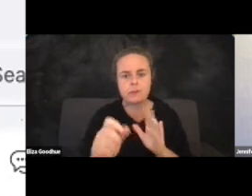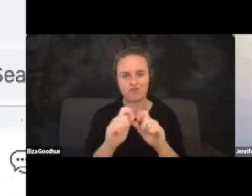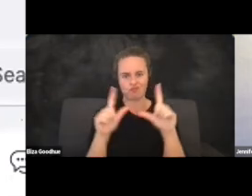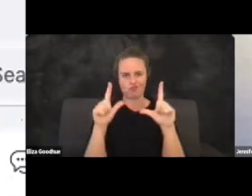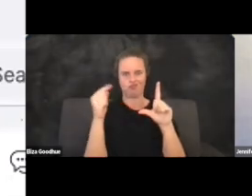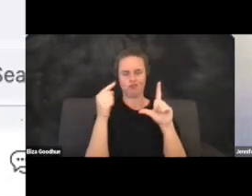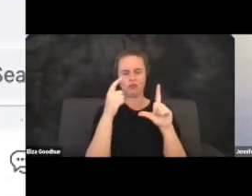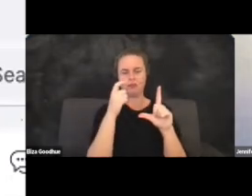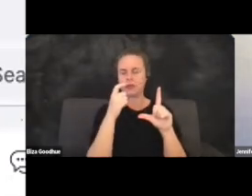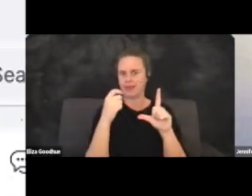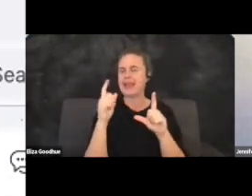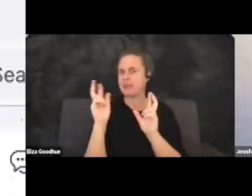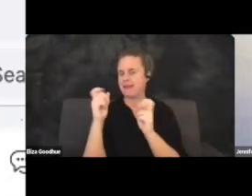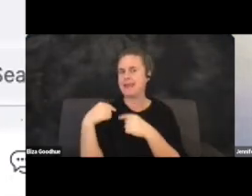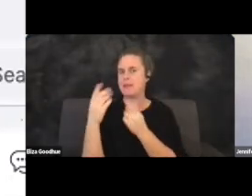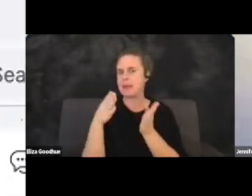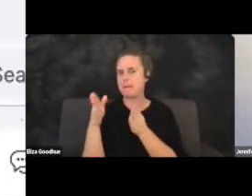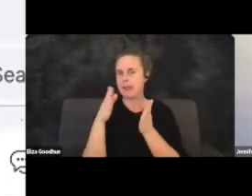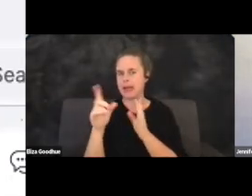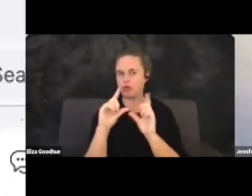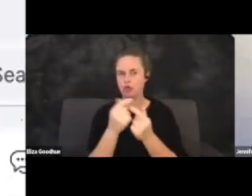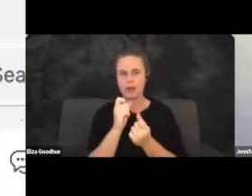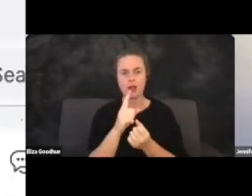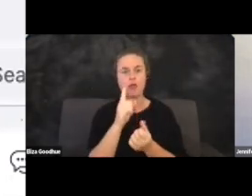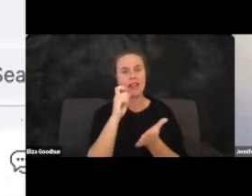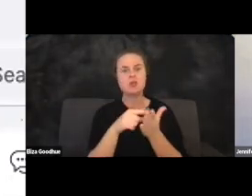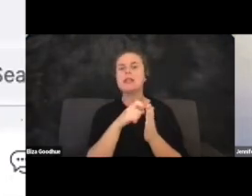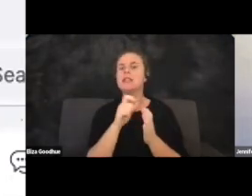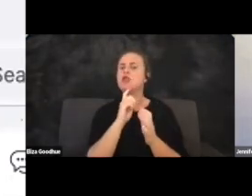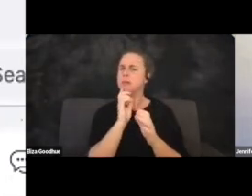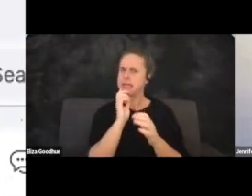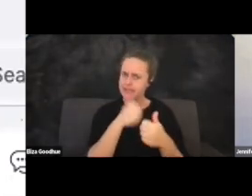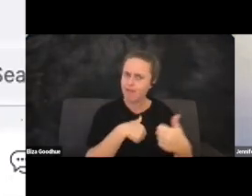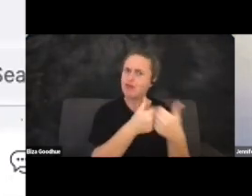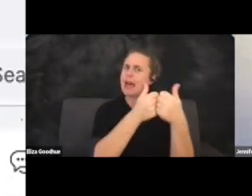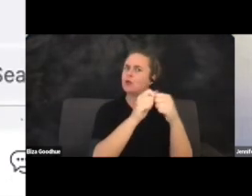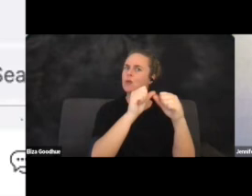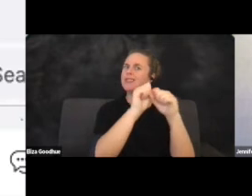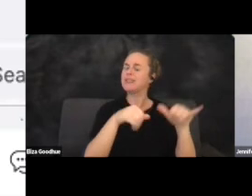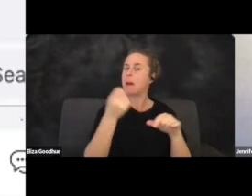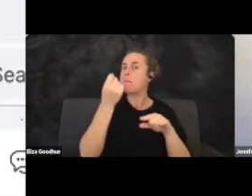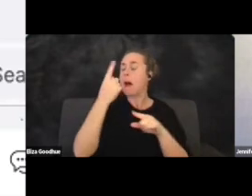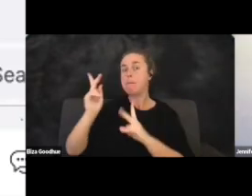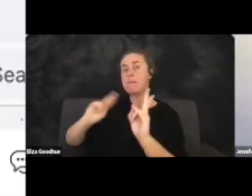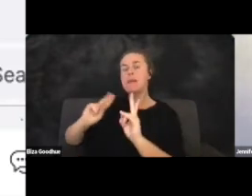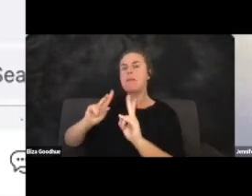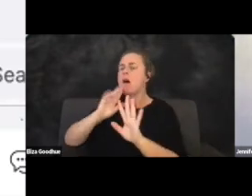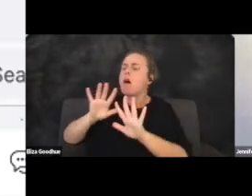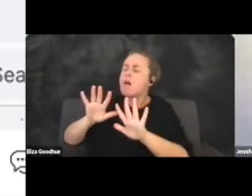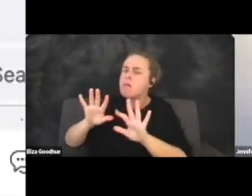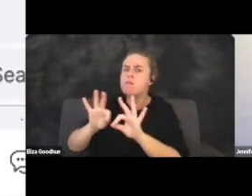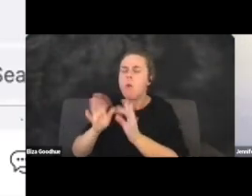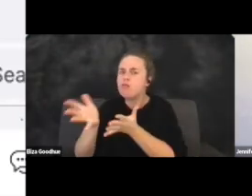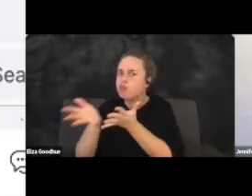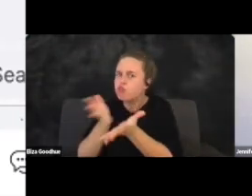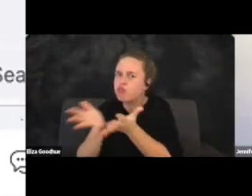This recognition of being harder on the systems and kinder on the people, meaning that this evaluative assessing kind of work and systems